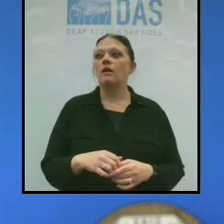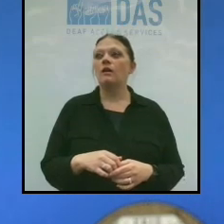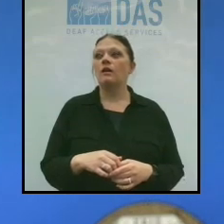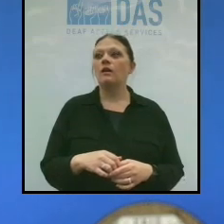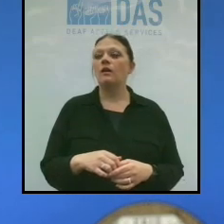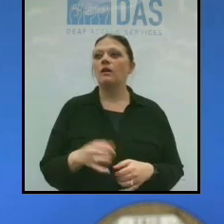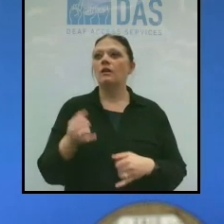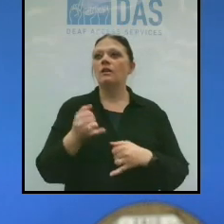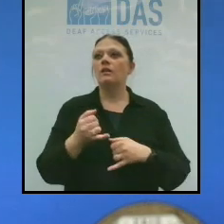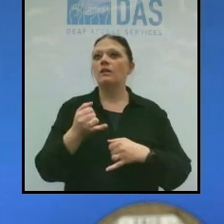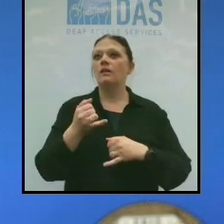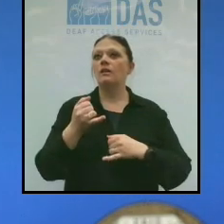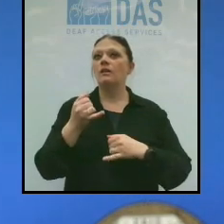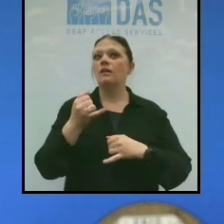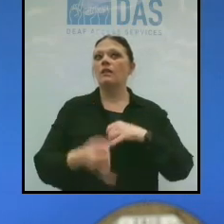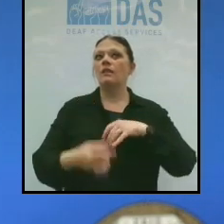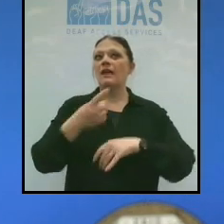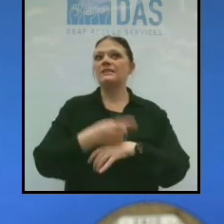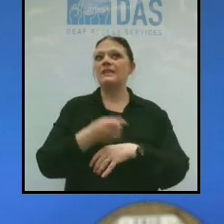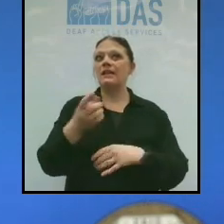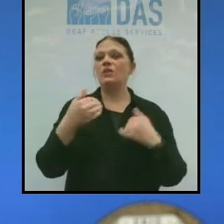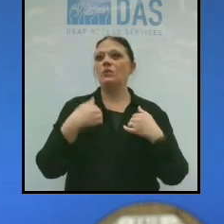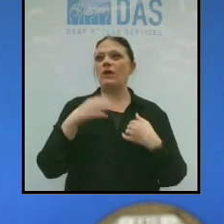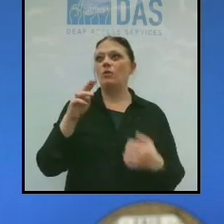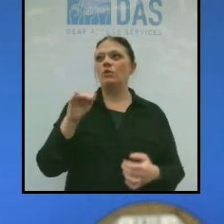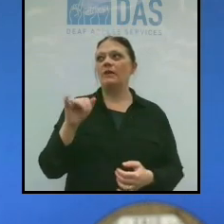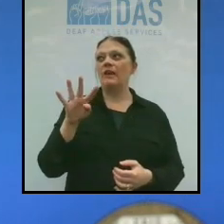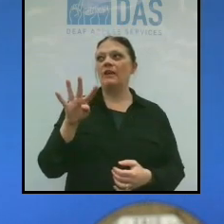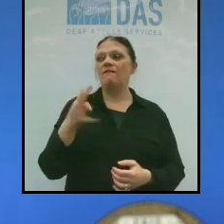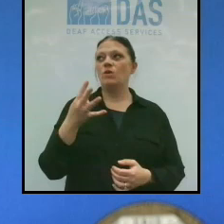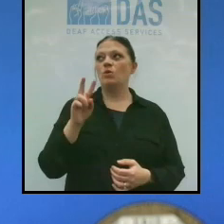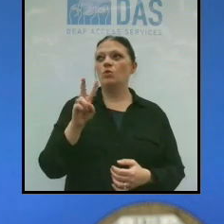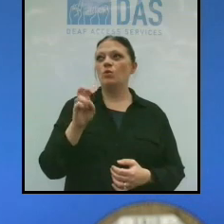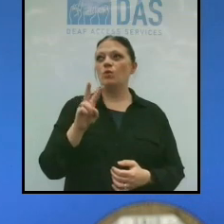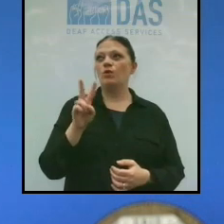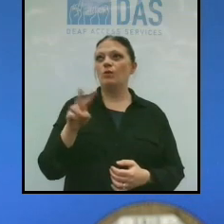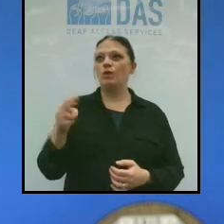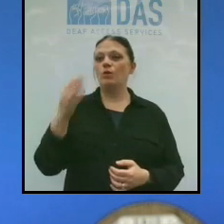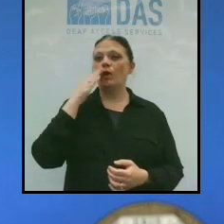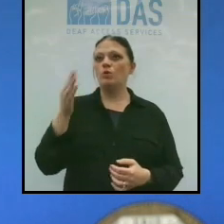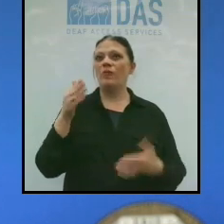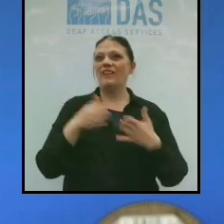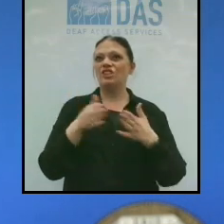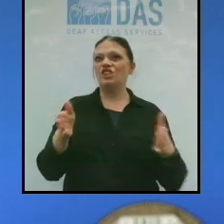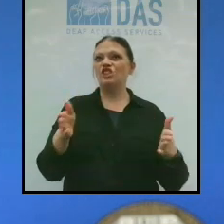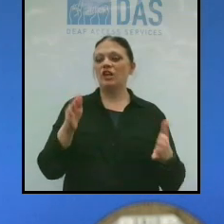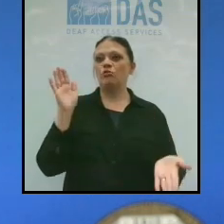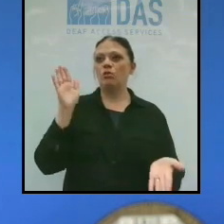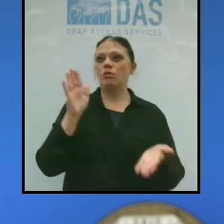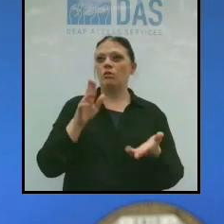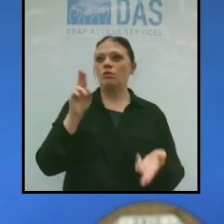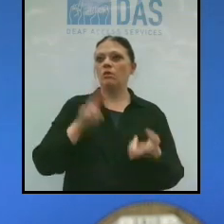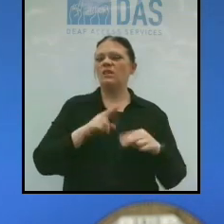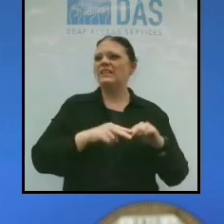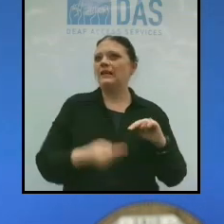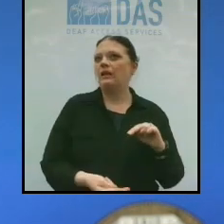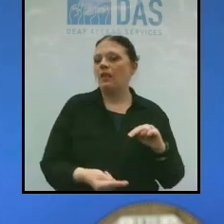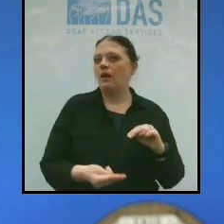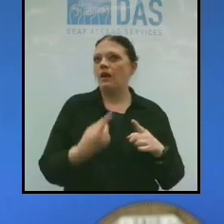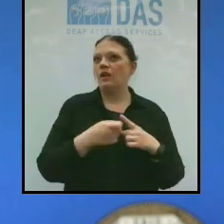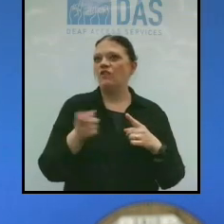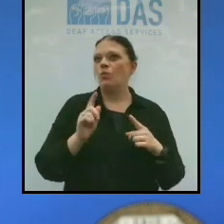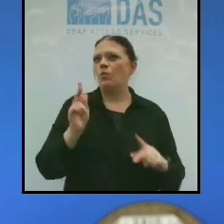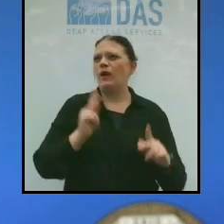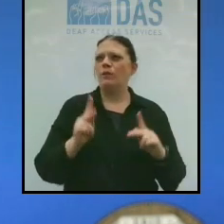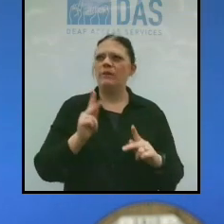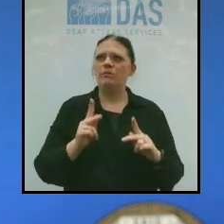you guys had was 222 on May 4th, and I understand that is a general decline that you've seen from where the peak was, say,